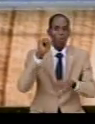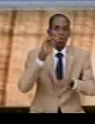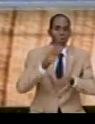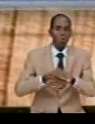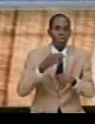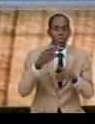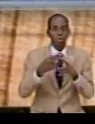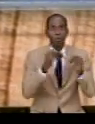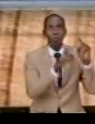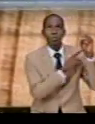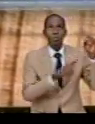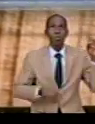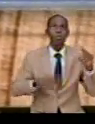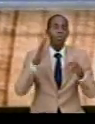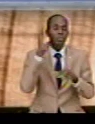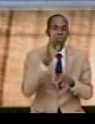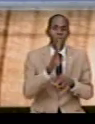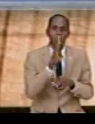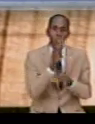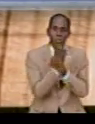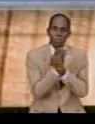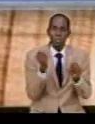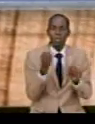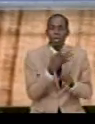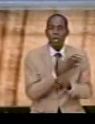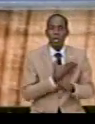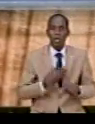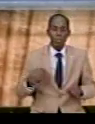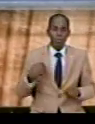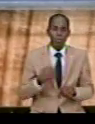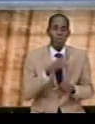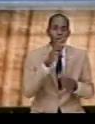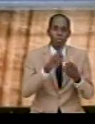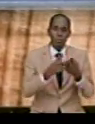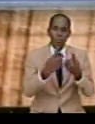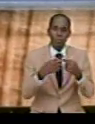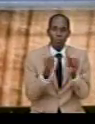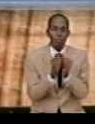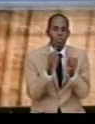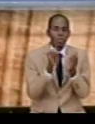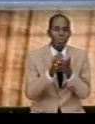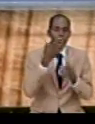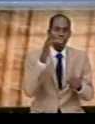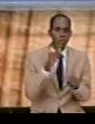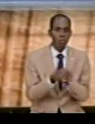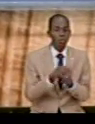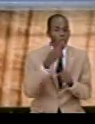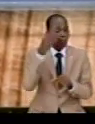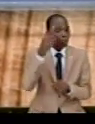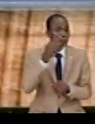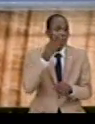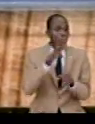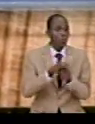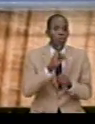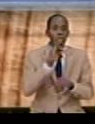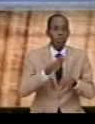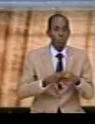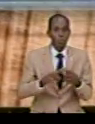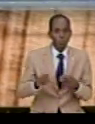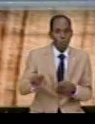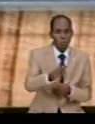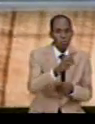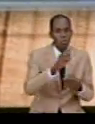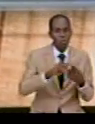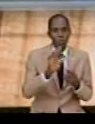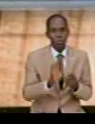Lord shall be saved. And we're to come with that promise, for the promise is unto you and to your children